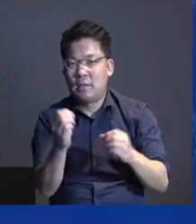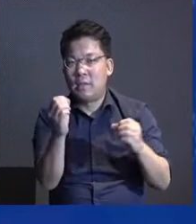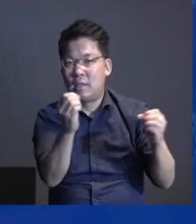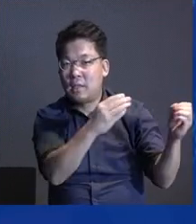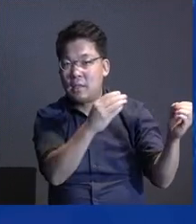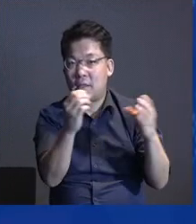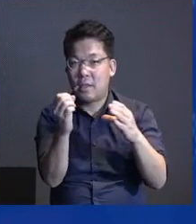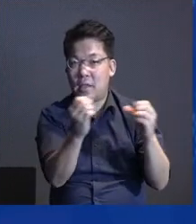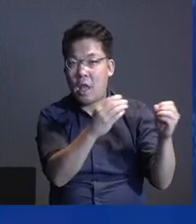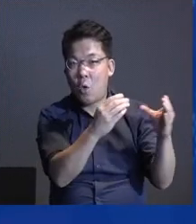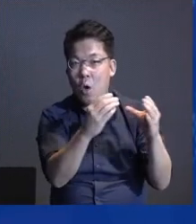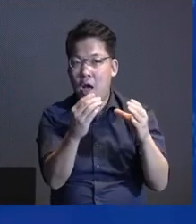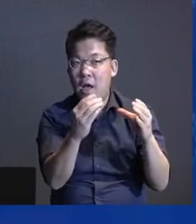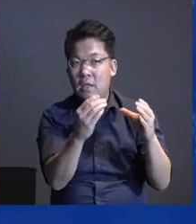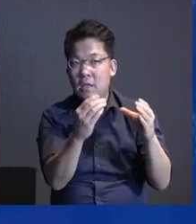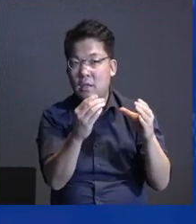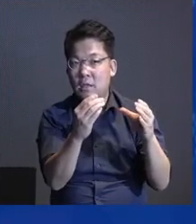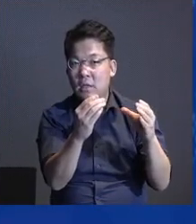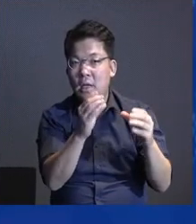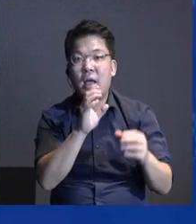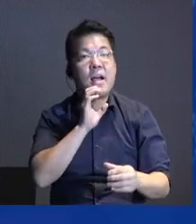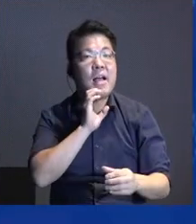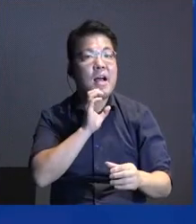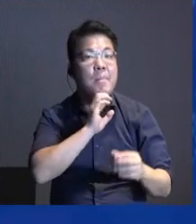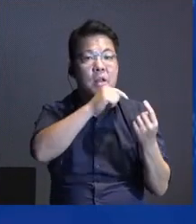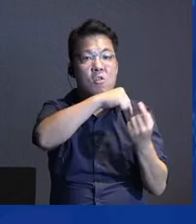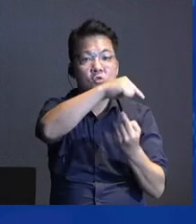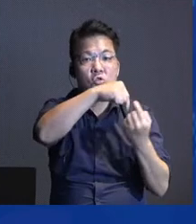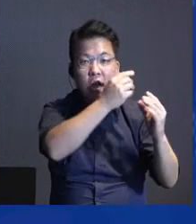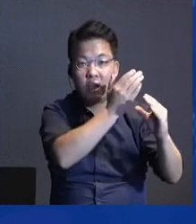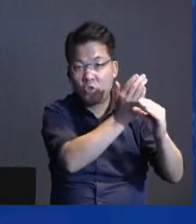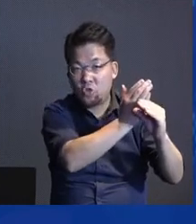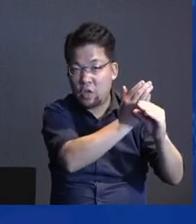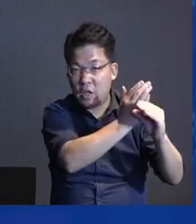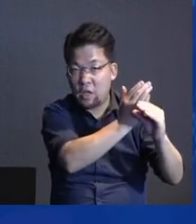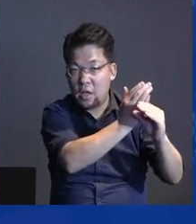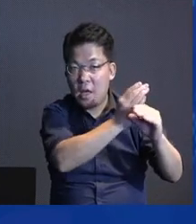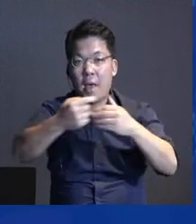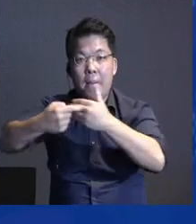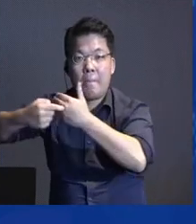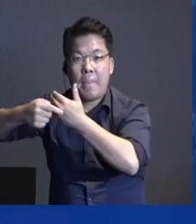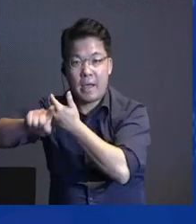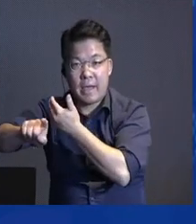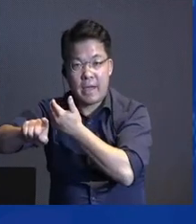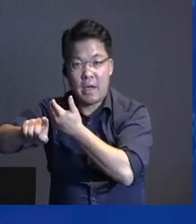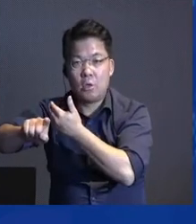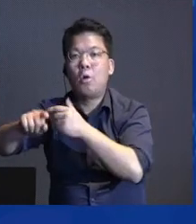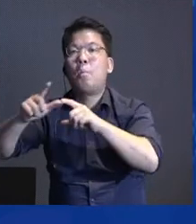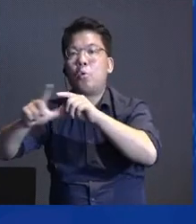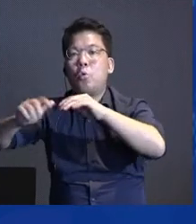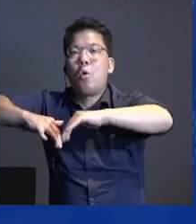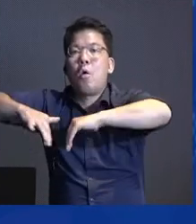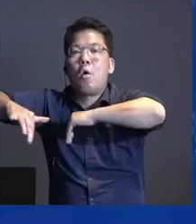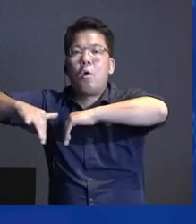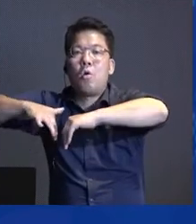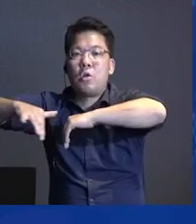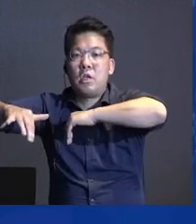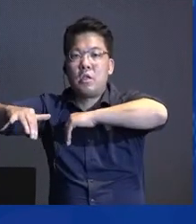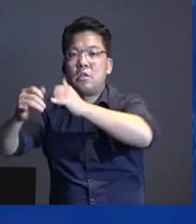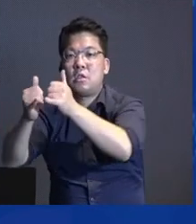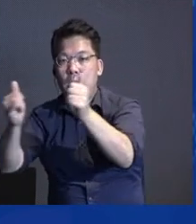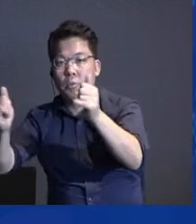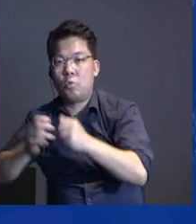our participants to go out. It happened in another district. So it was also kind of a little